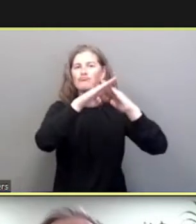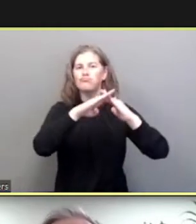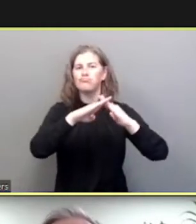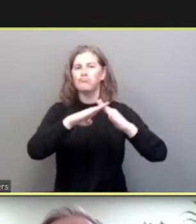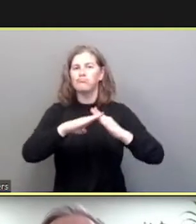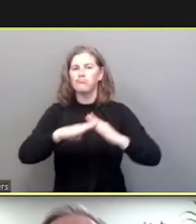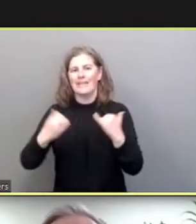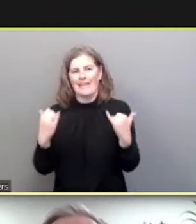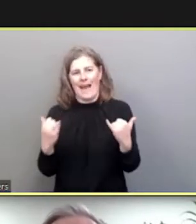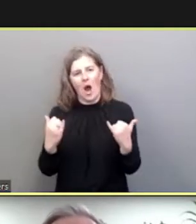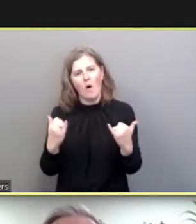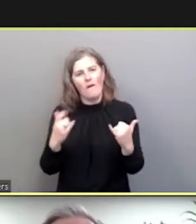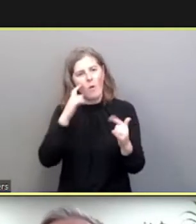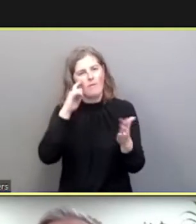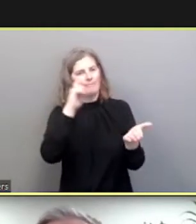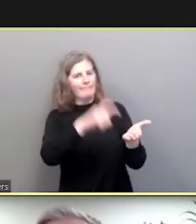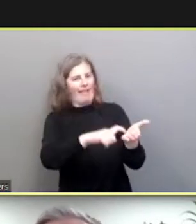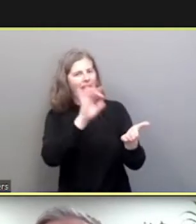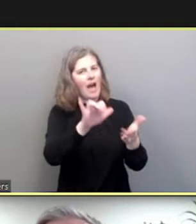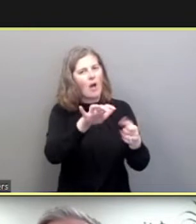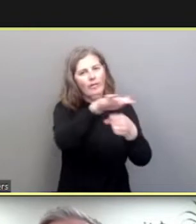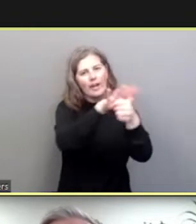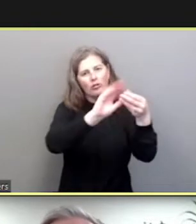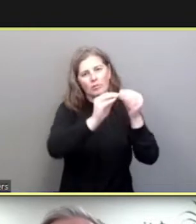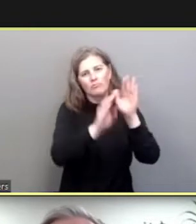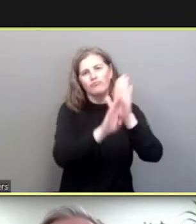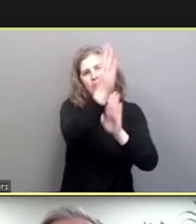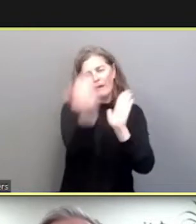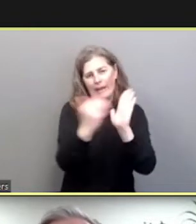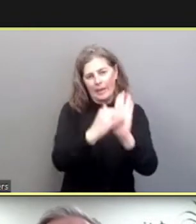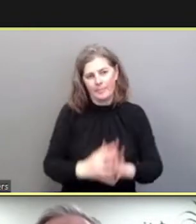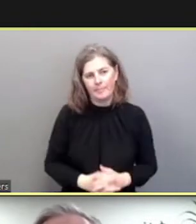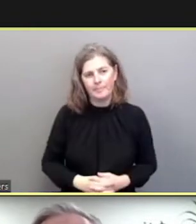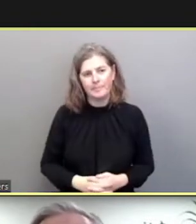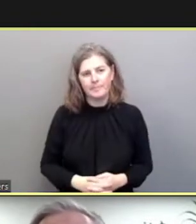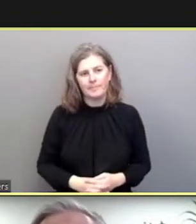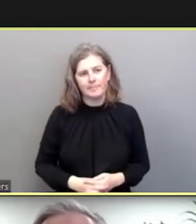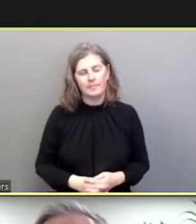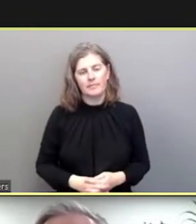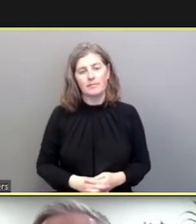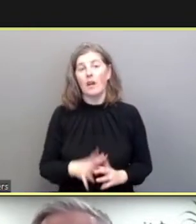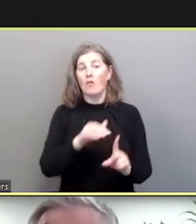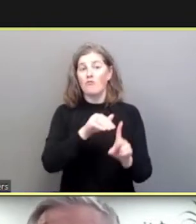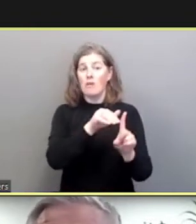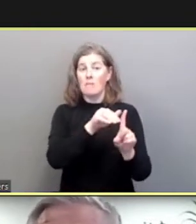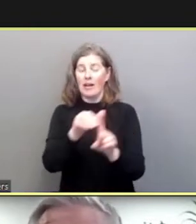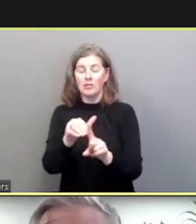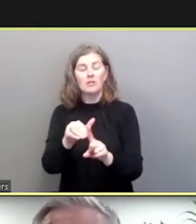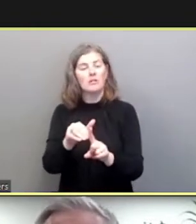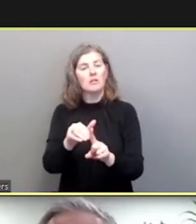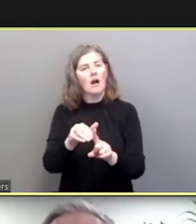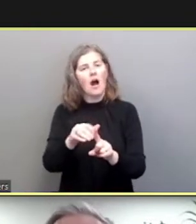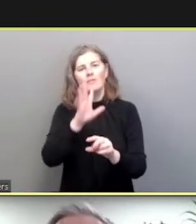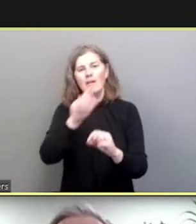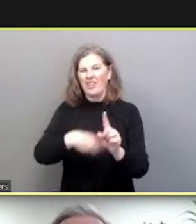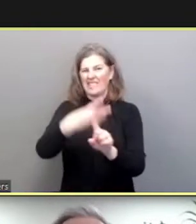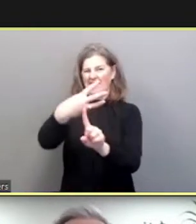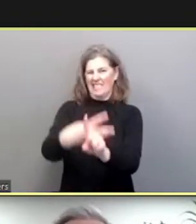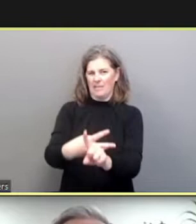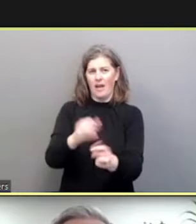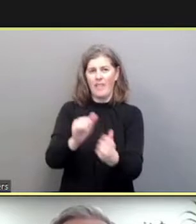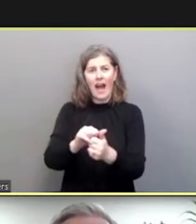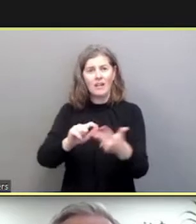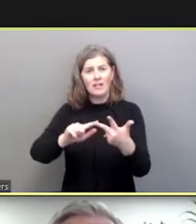doses of the vaccine or their one J&J shot. Just a reminder, because I keep talking about 6 months, that booster